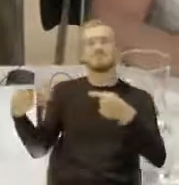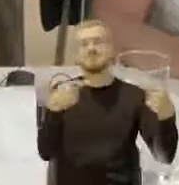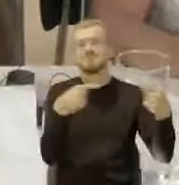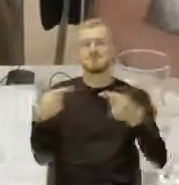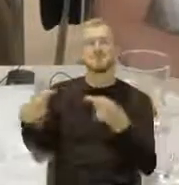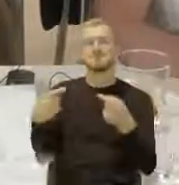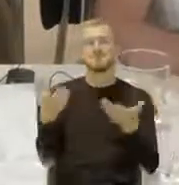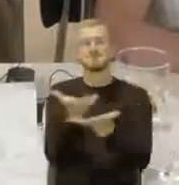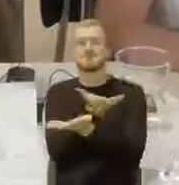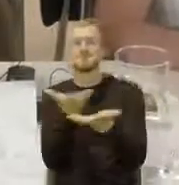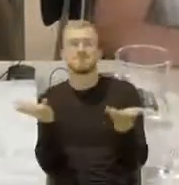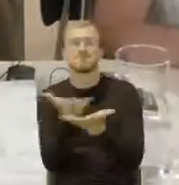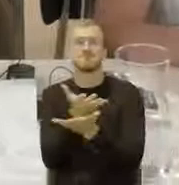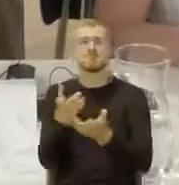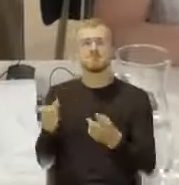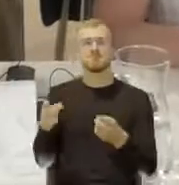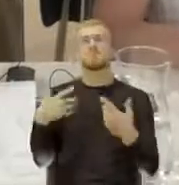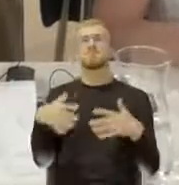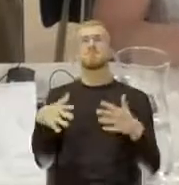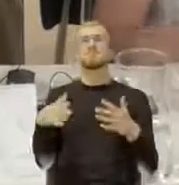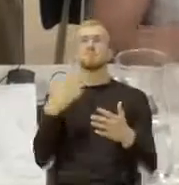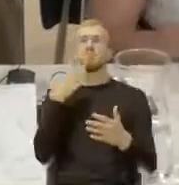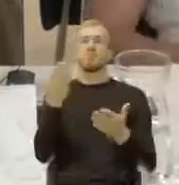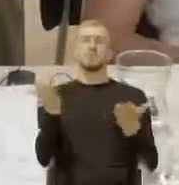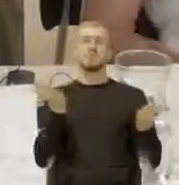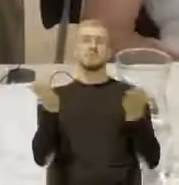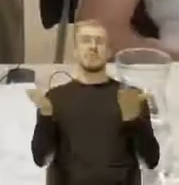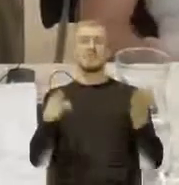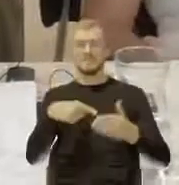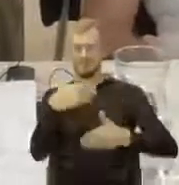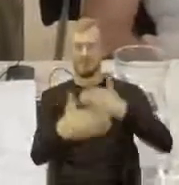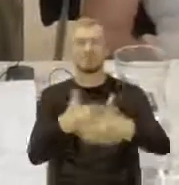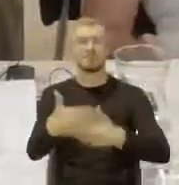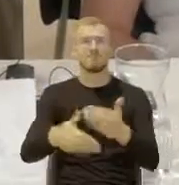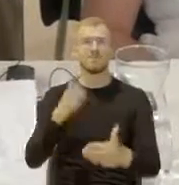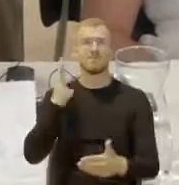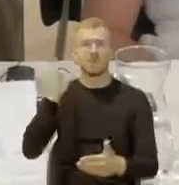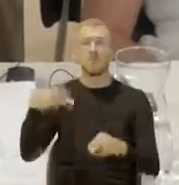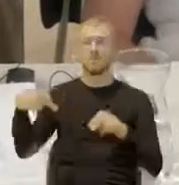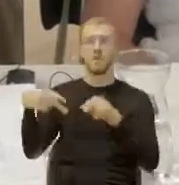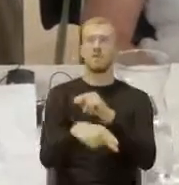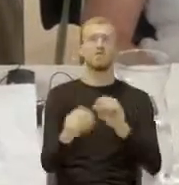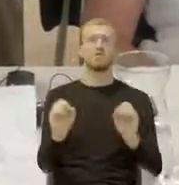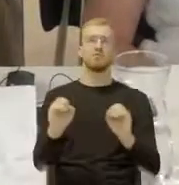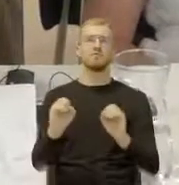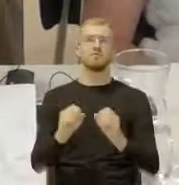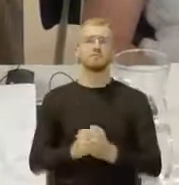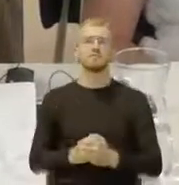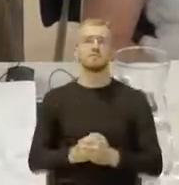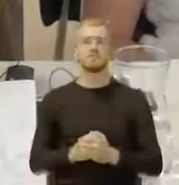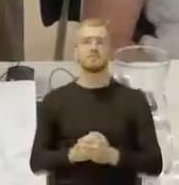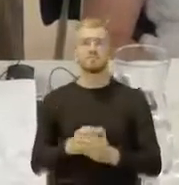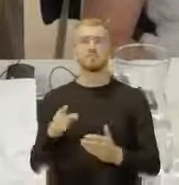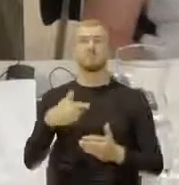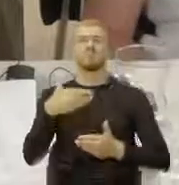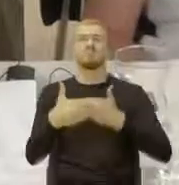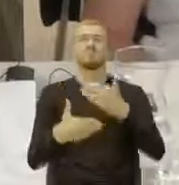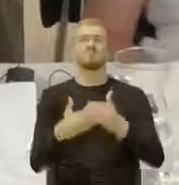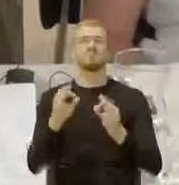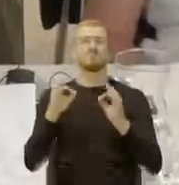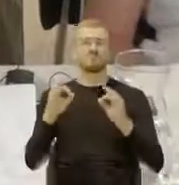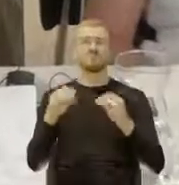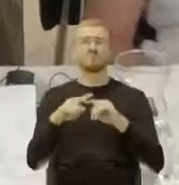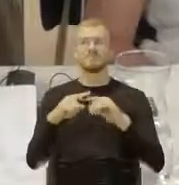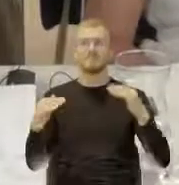be delivered in sufficient quality, equitably, and in a way that it is safe for